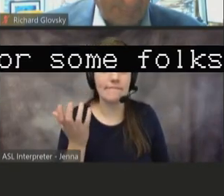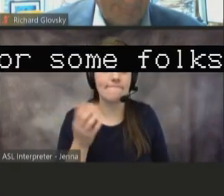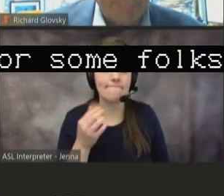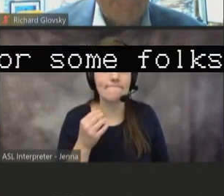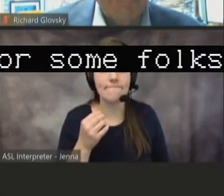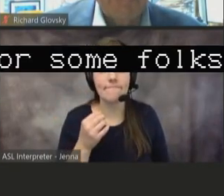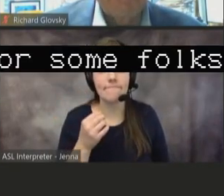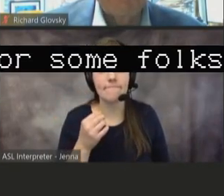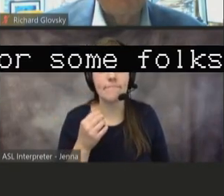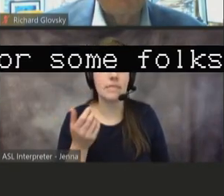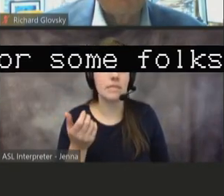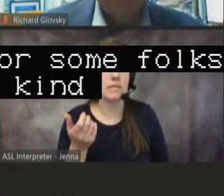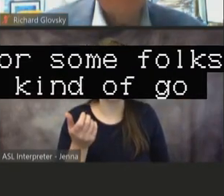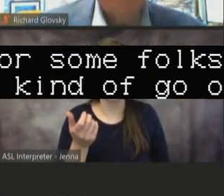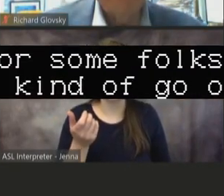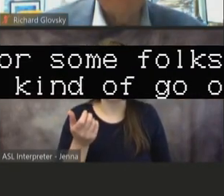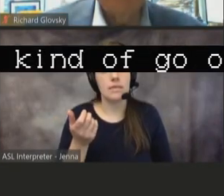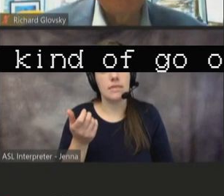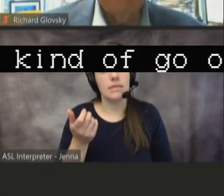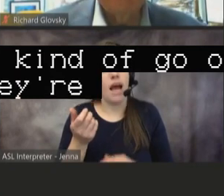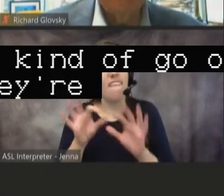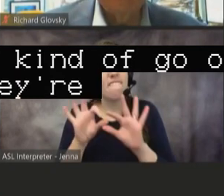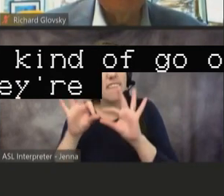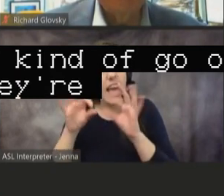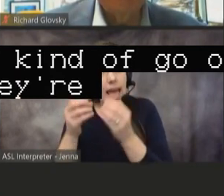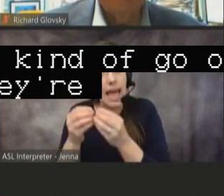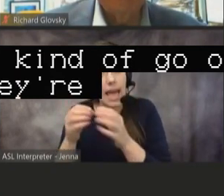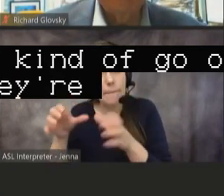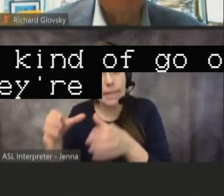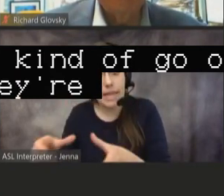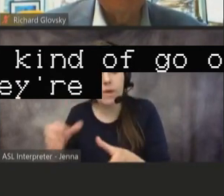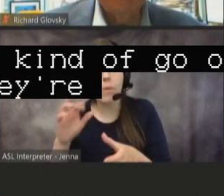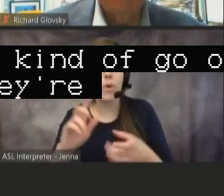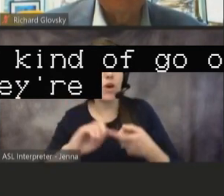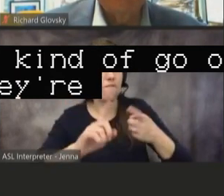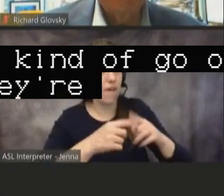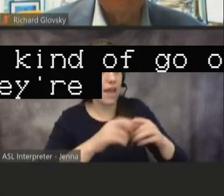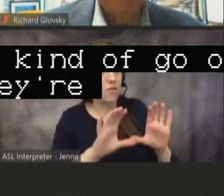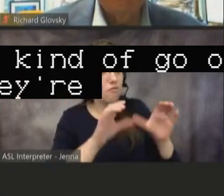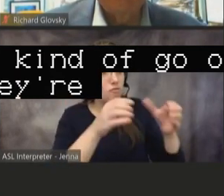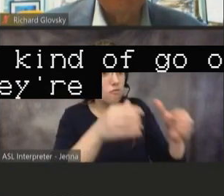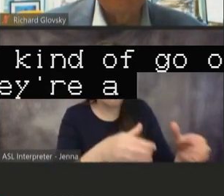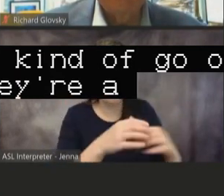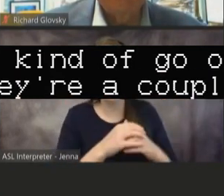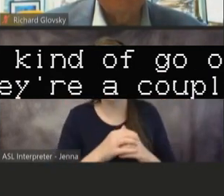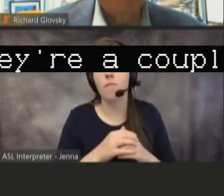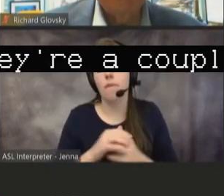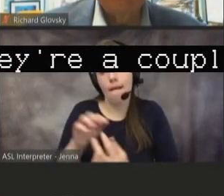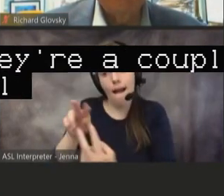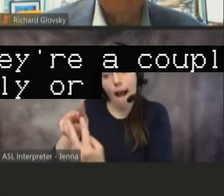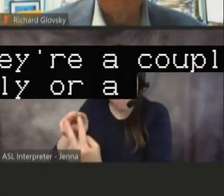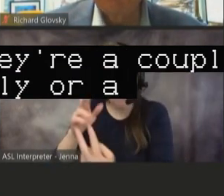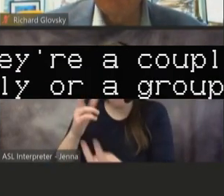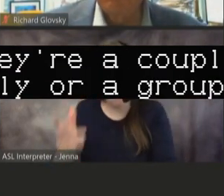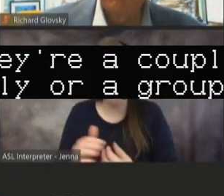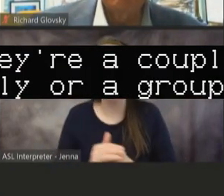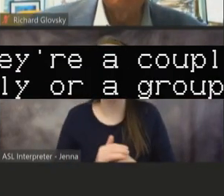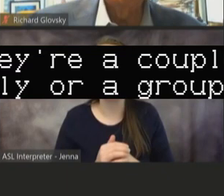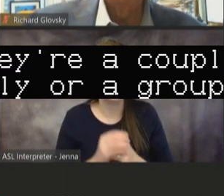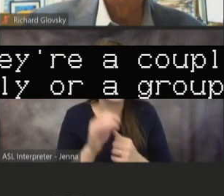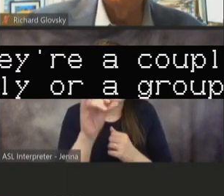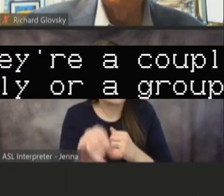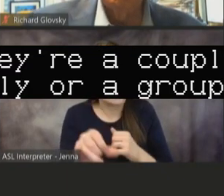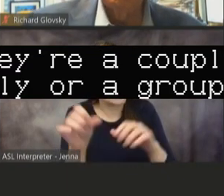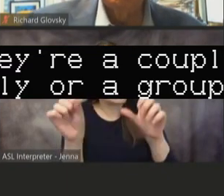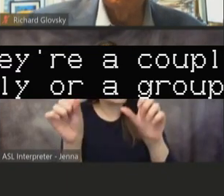a couple of people, a family, or a group of friends, that can be a more